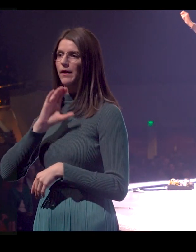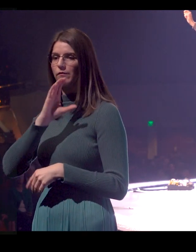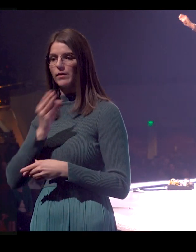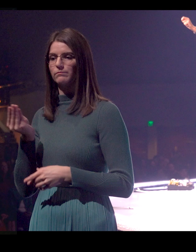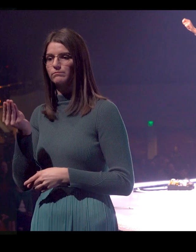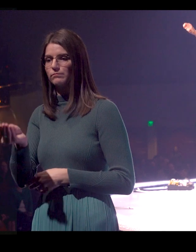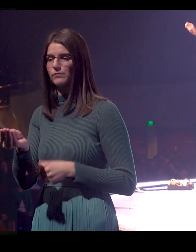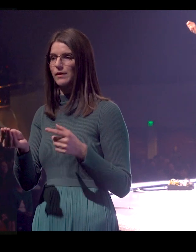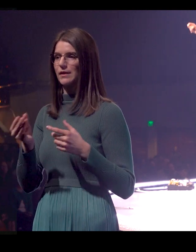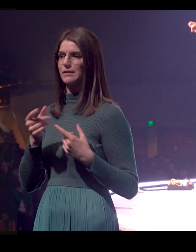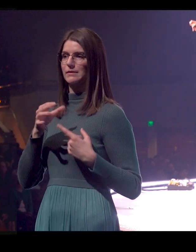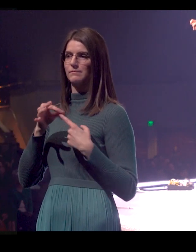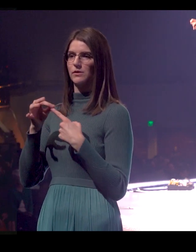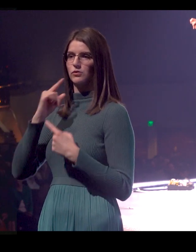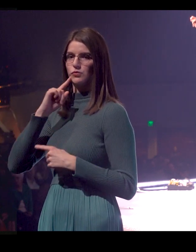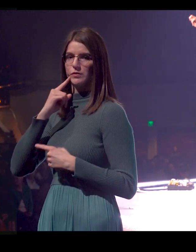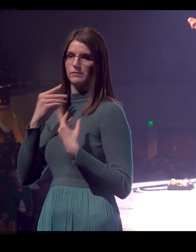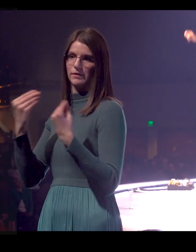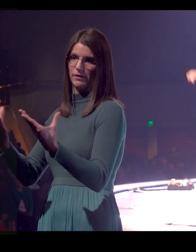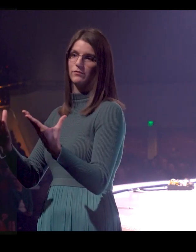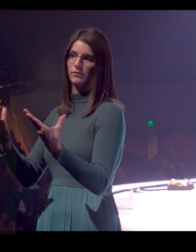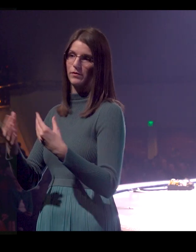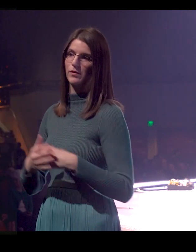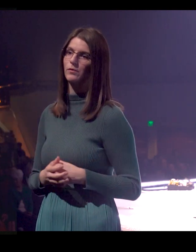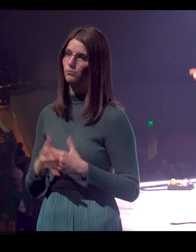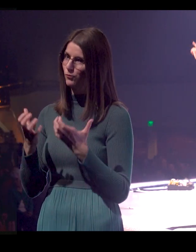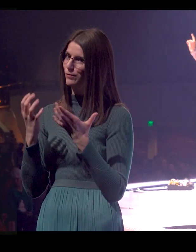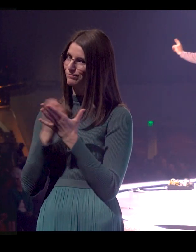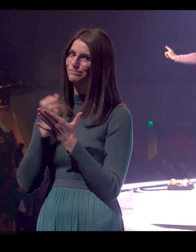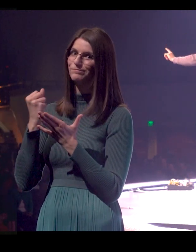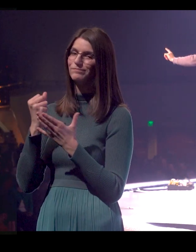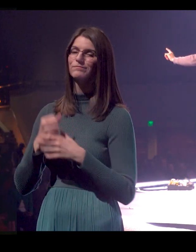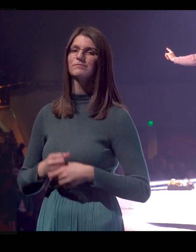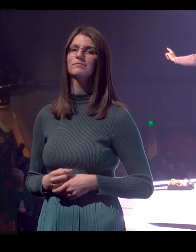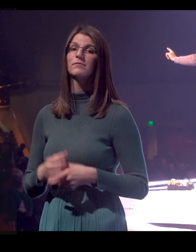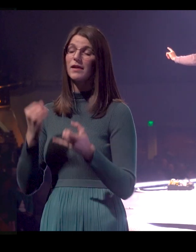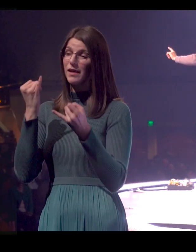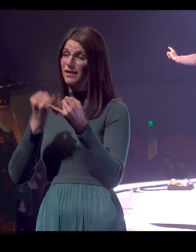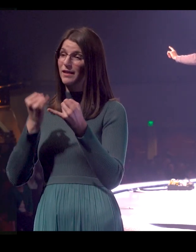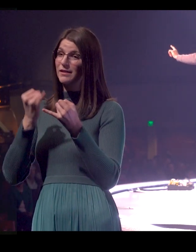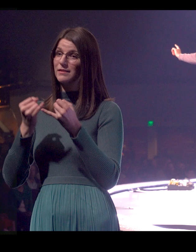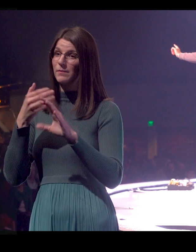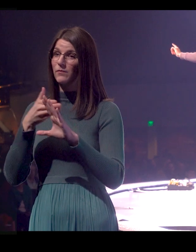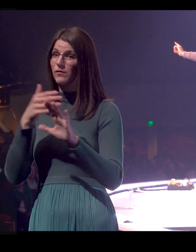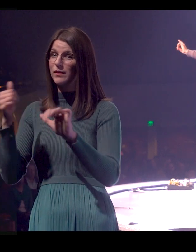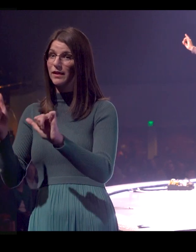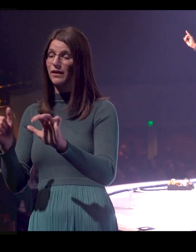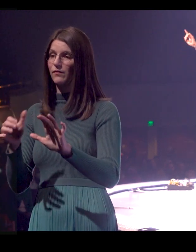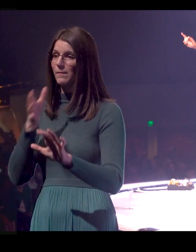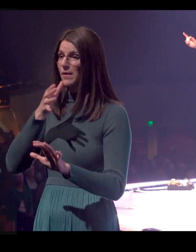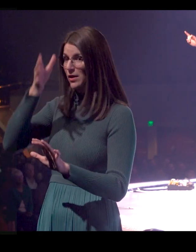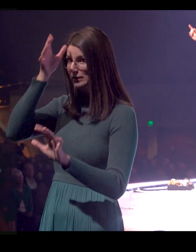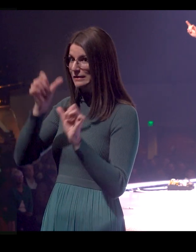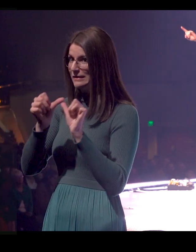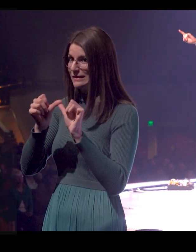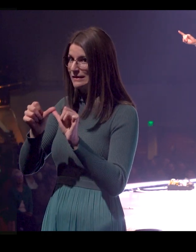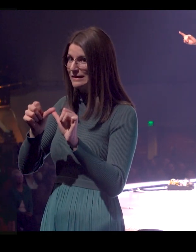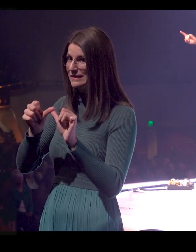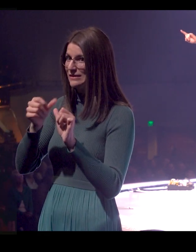on. Last thing before we exit service, hang in there, parents, we're almost done. You're doing a great job, okay? I know we're making memories,